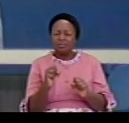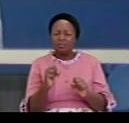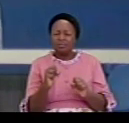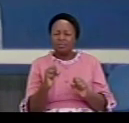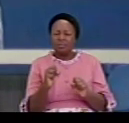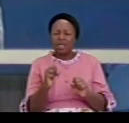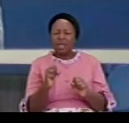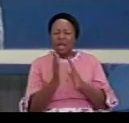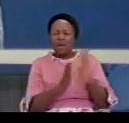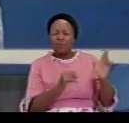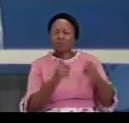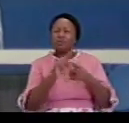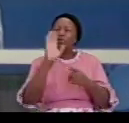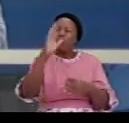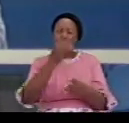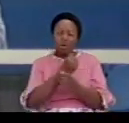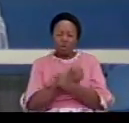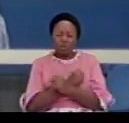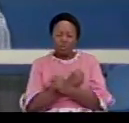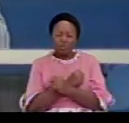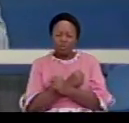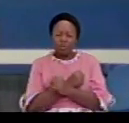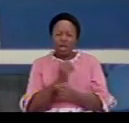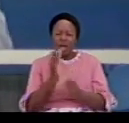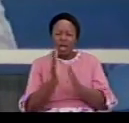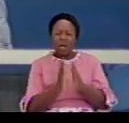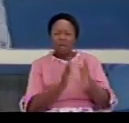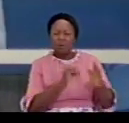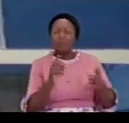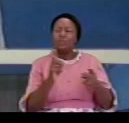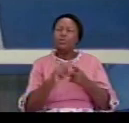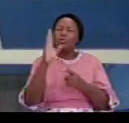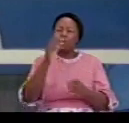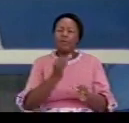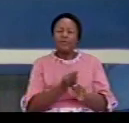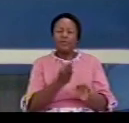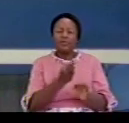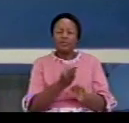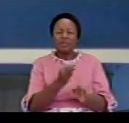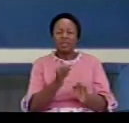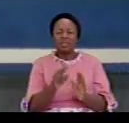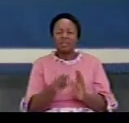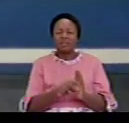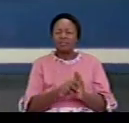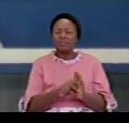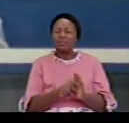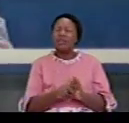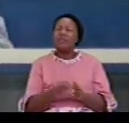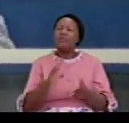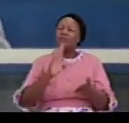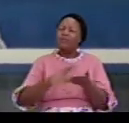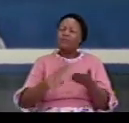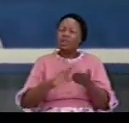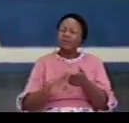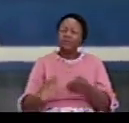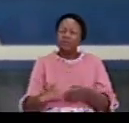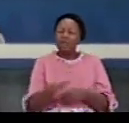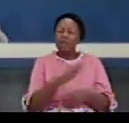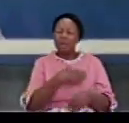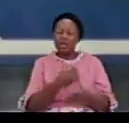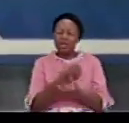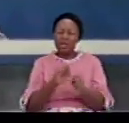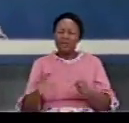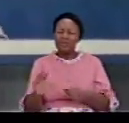According to your love, according to your faithfulness, forgive them and save them